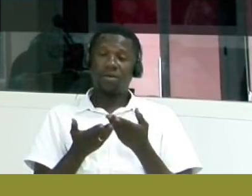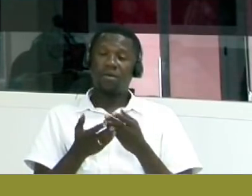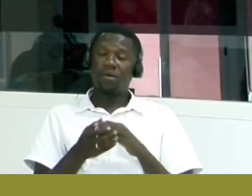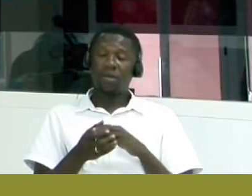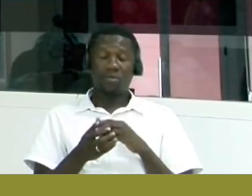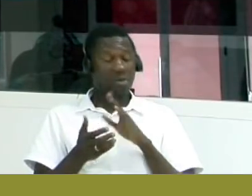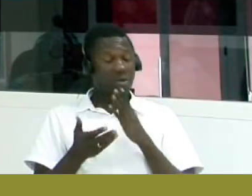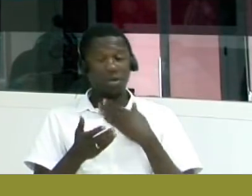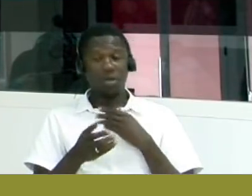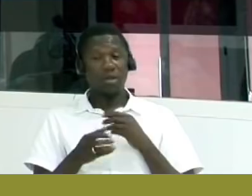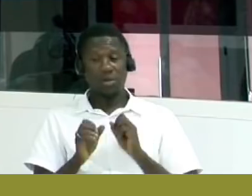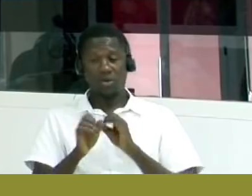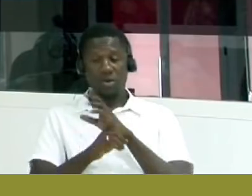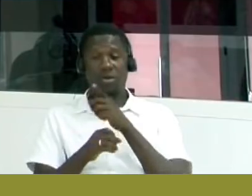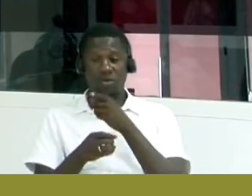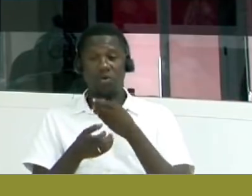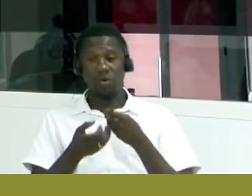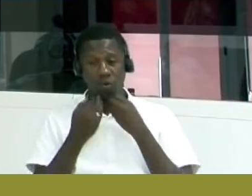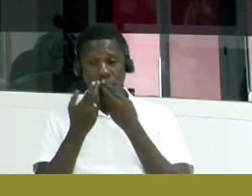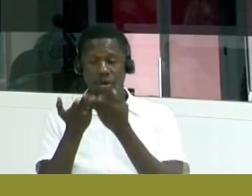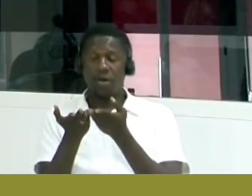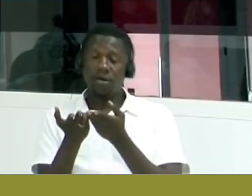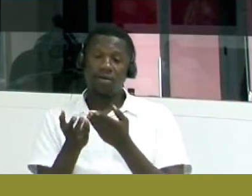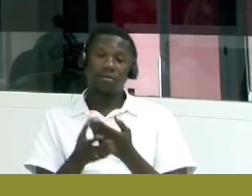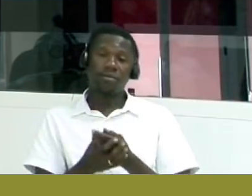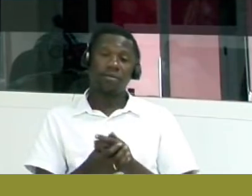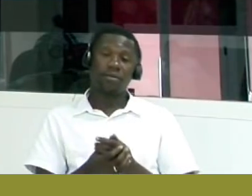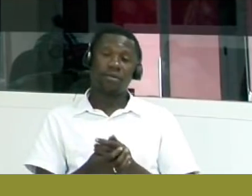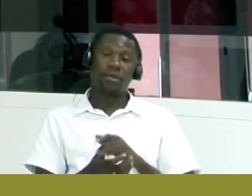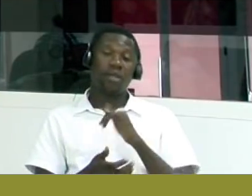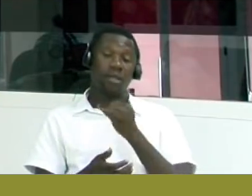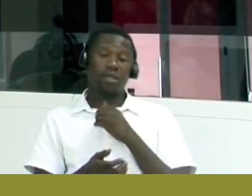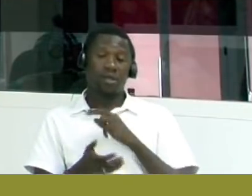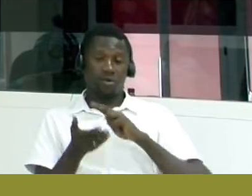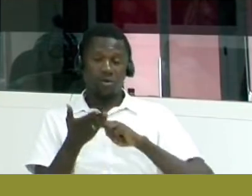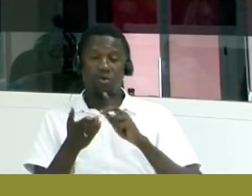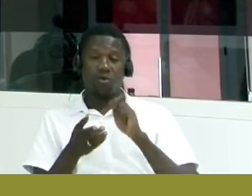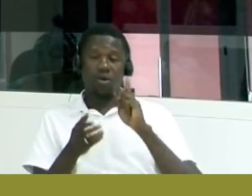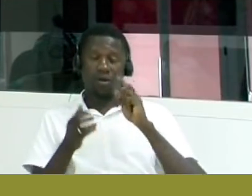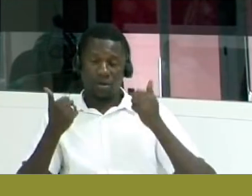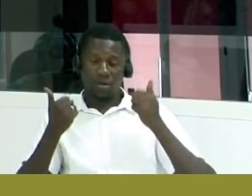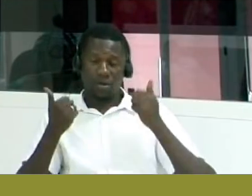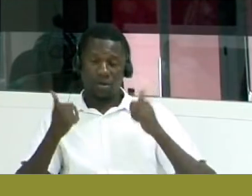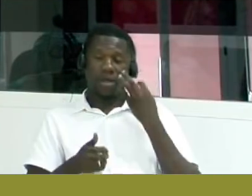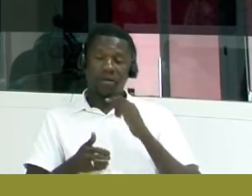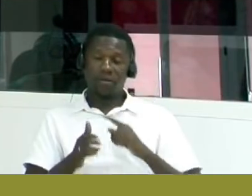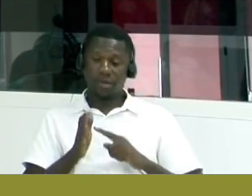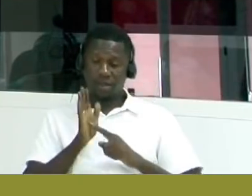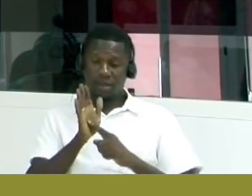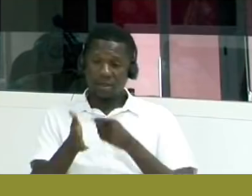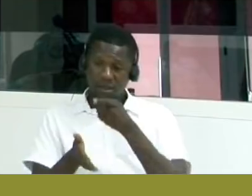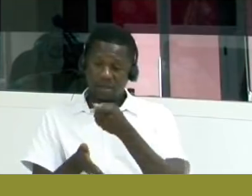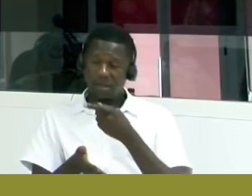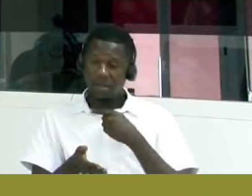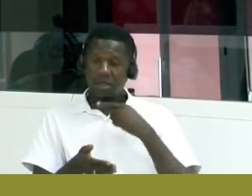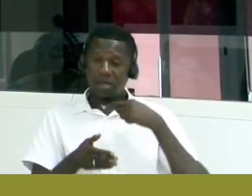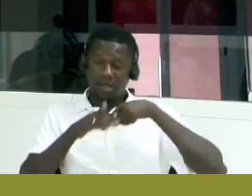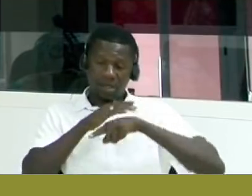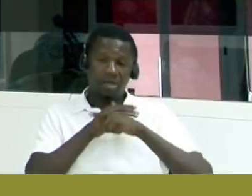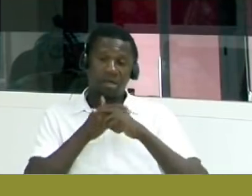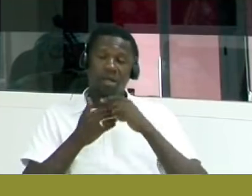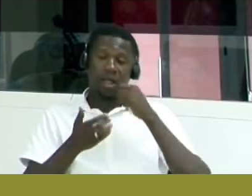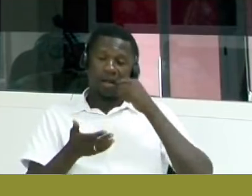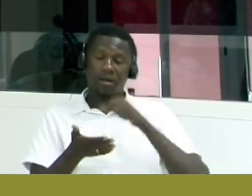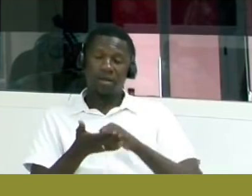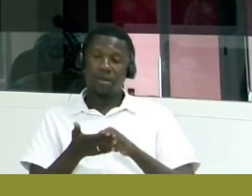have dictated. Yes, that may be so, but what normally happens is that if letters, this is an internal letter, if